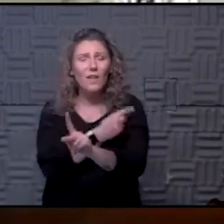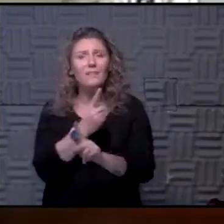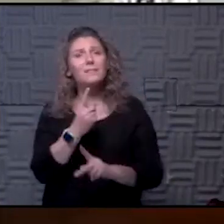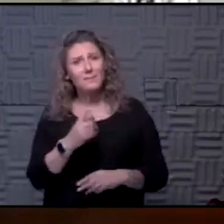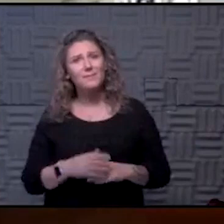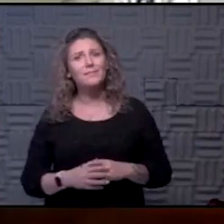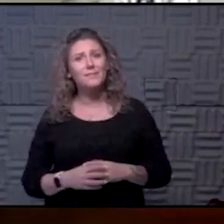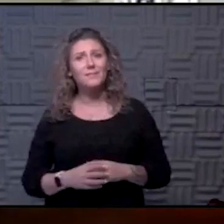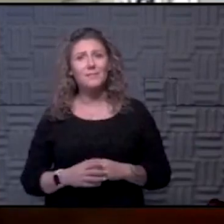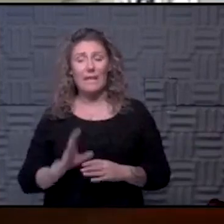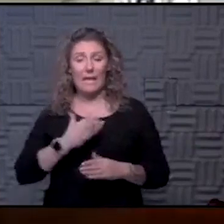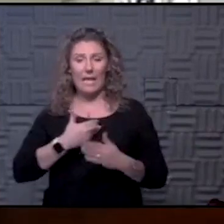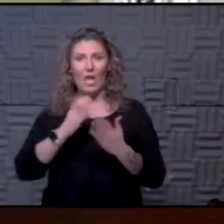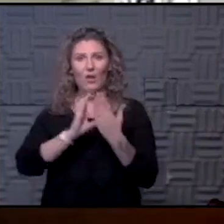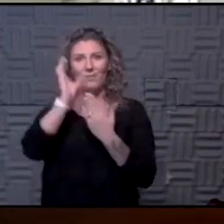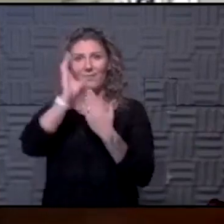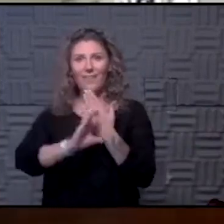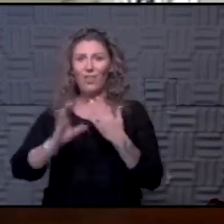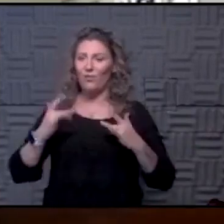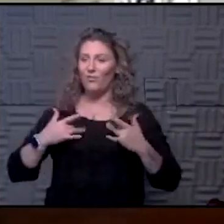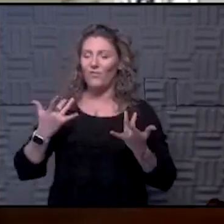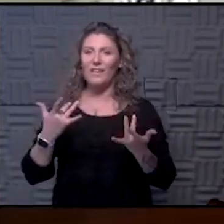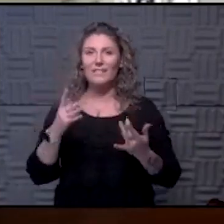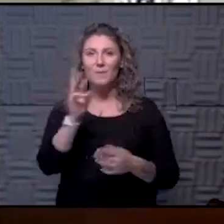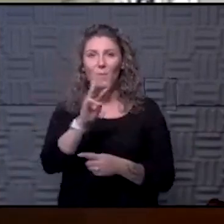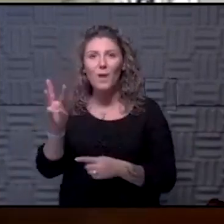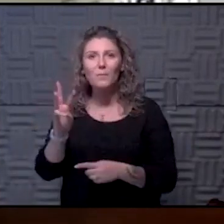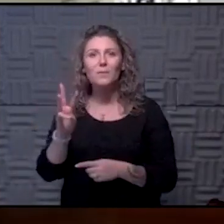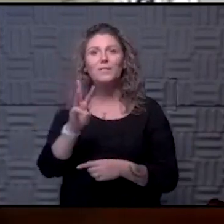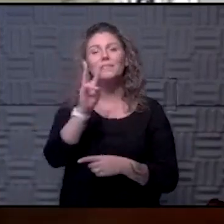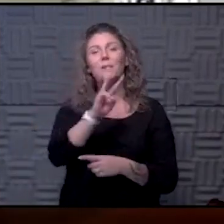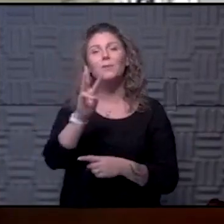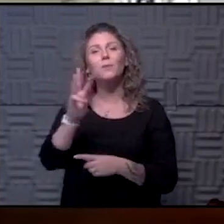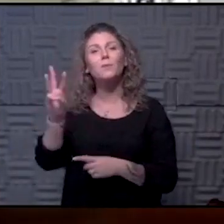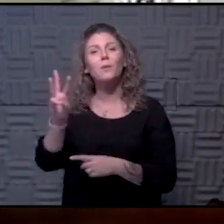our calendar events on our website, which is at